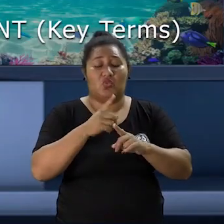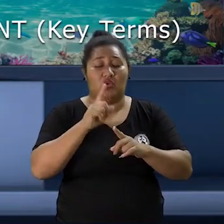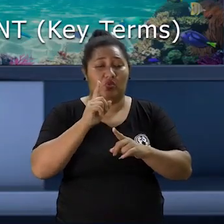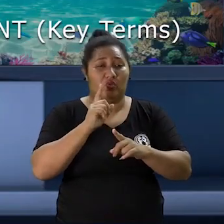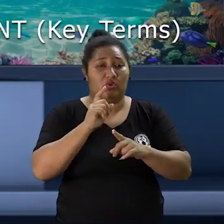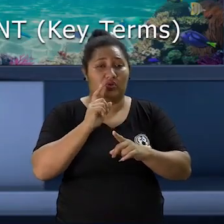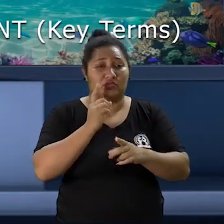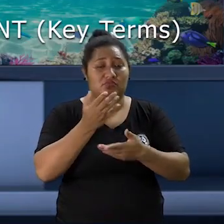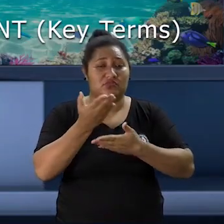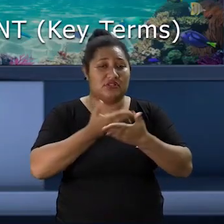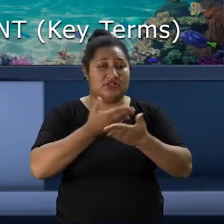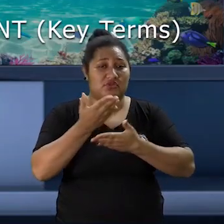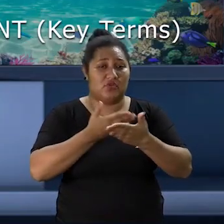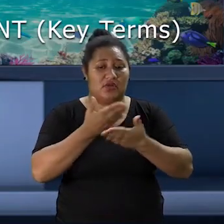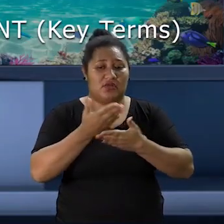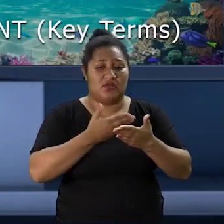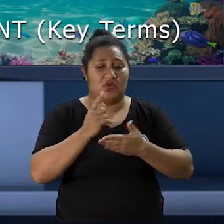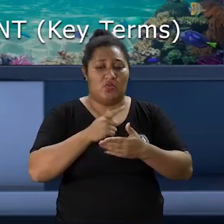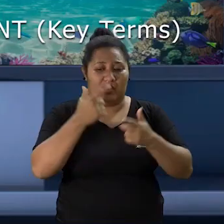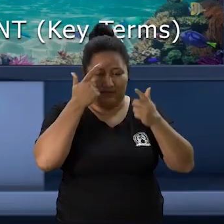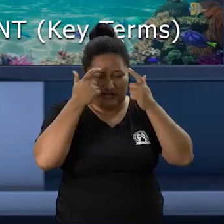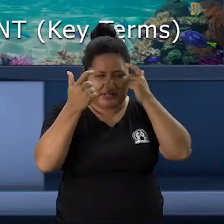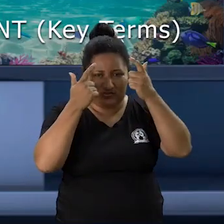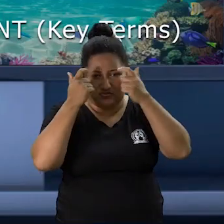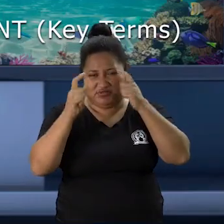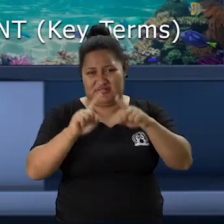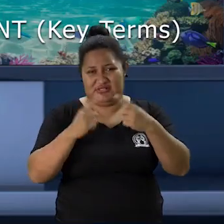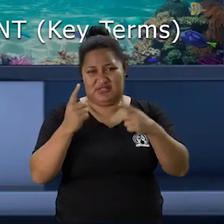talatala noa ai. I manatu ese o